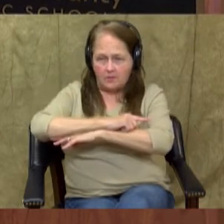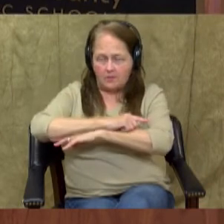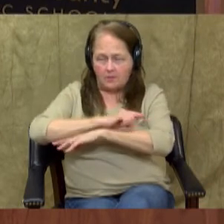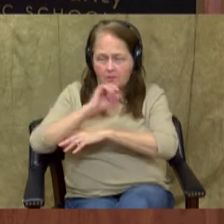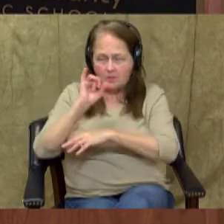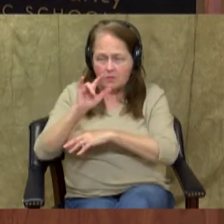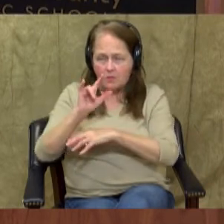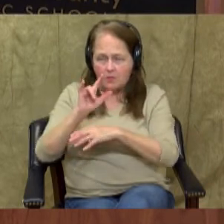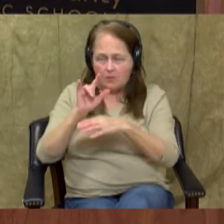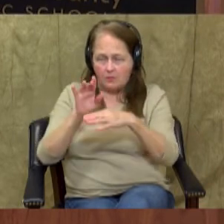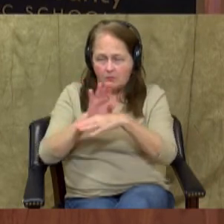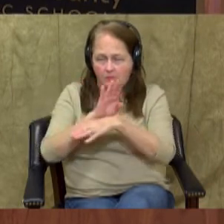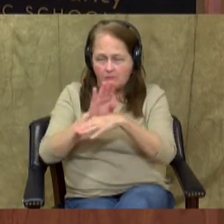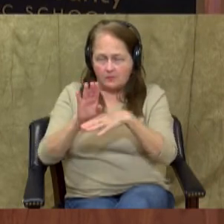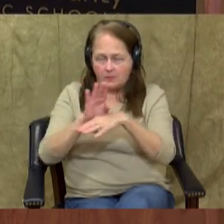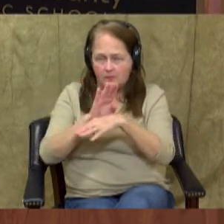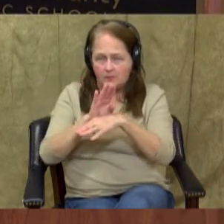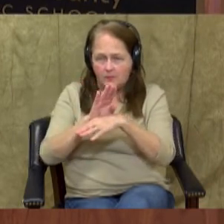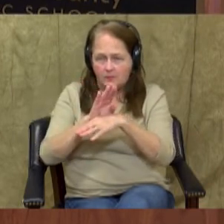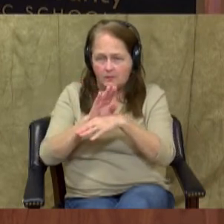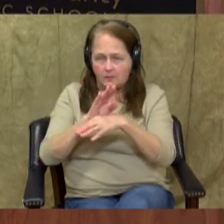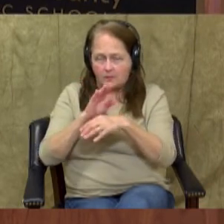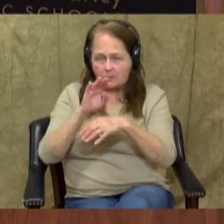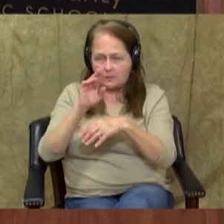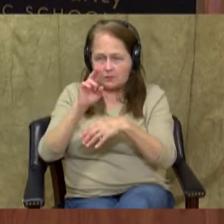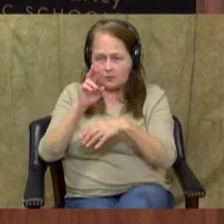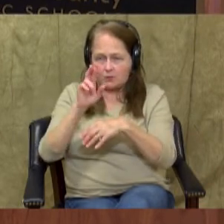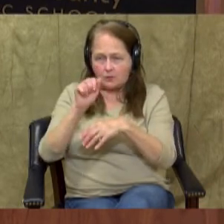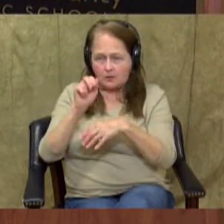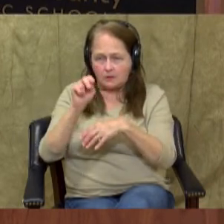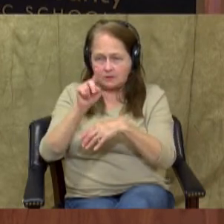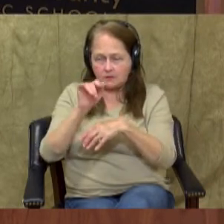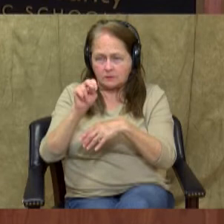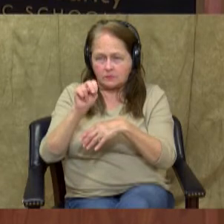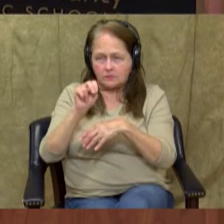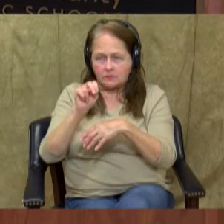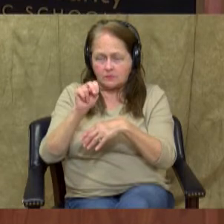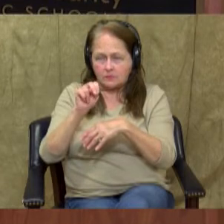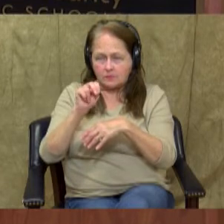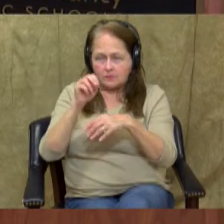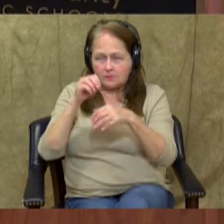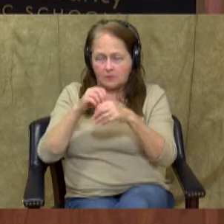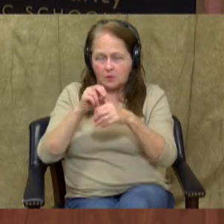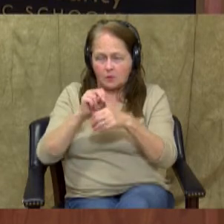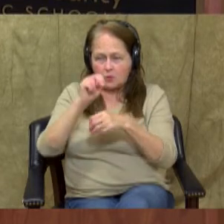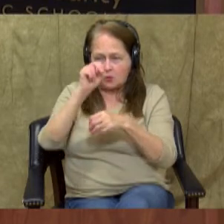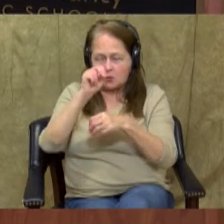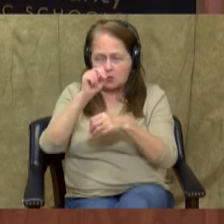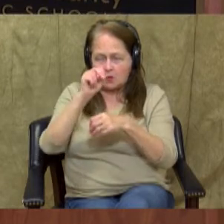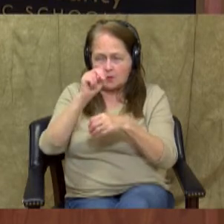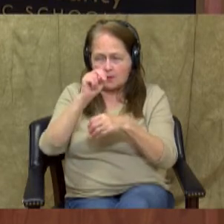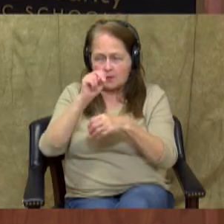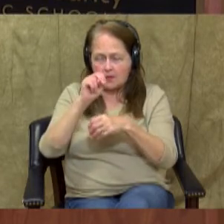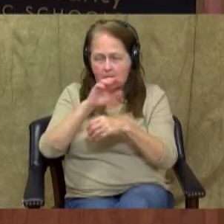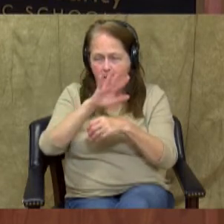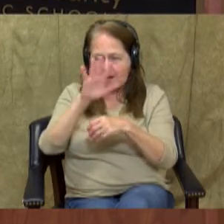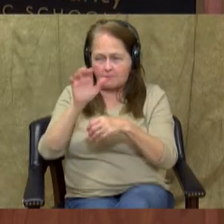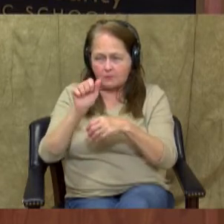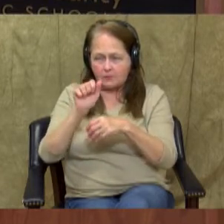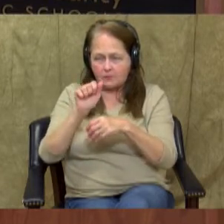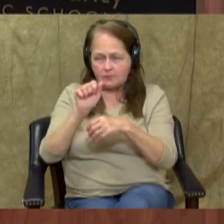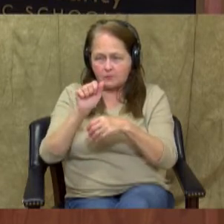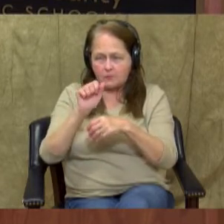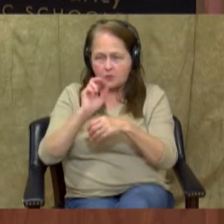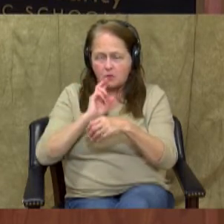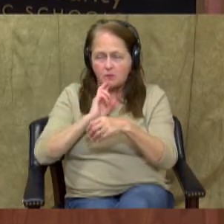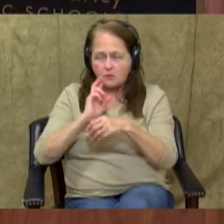The oil industry, in particular, has fueled urbanization in the Middle East and North Africa. Half of the world's known oil reserves